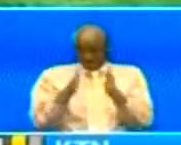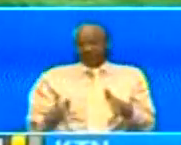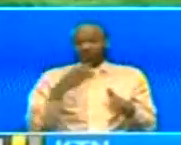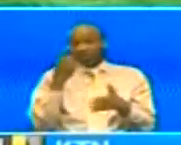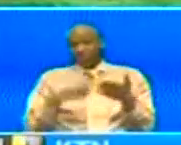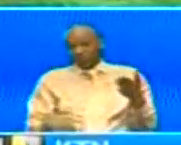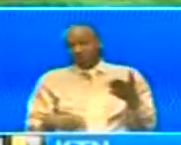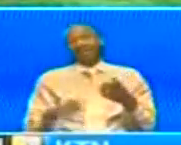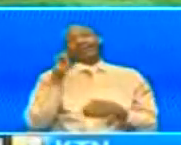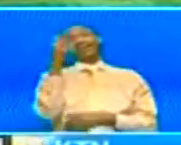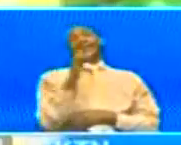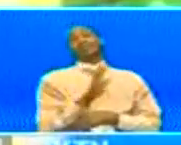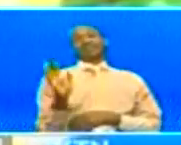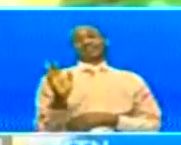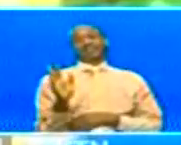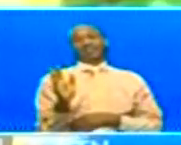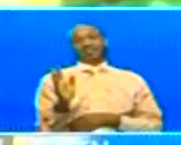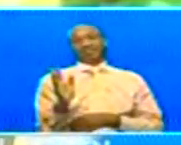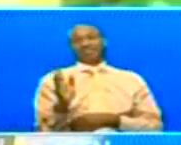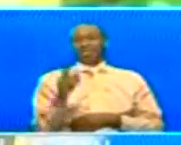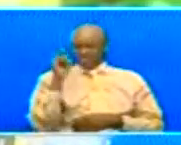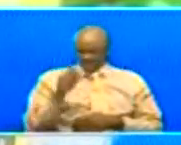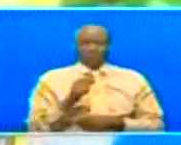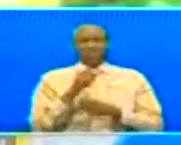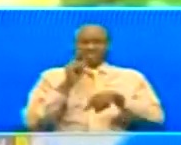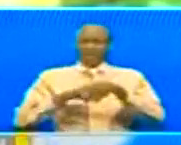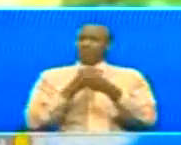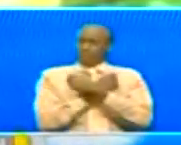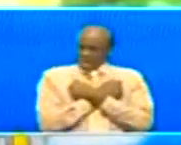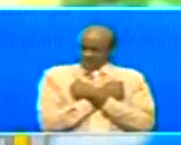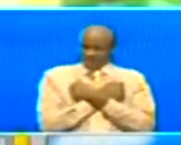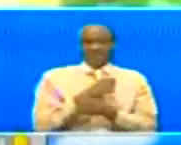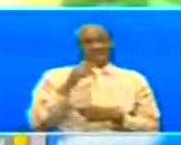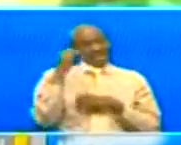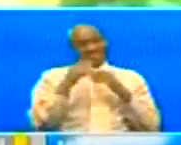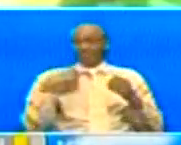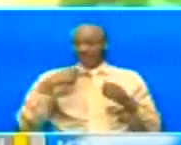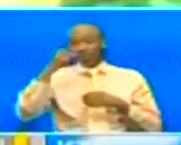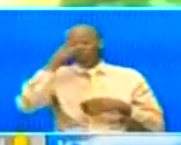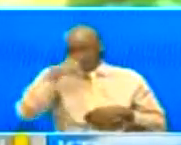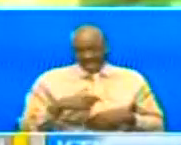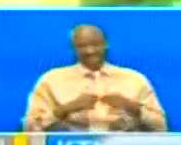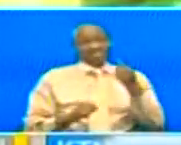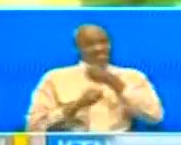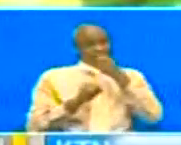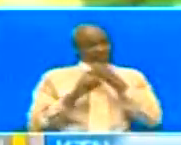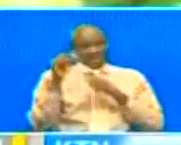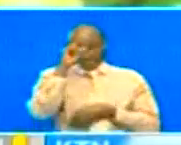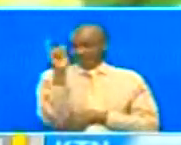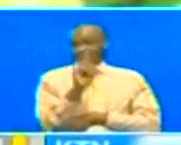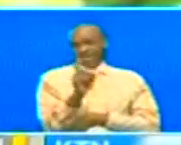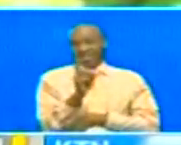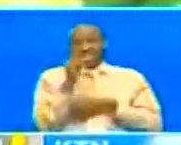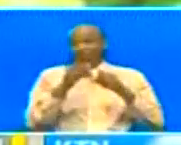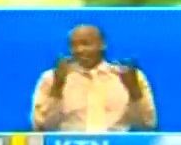columnist was talking about Kenya. Patriotism does not mean blind support for the government. Patriotism does not mean that things